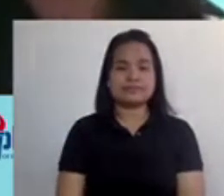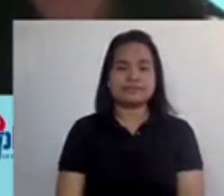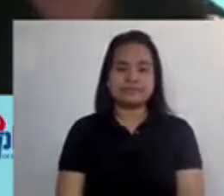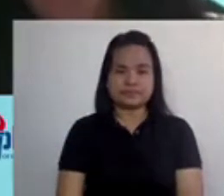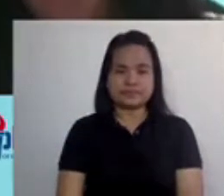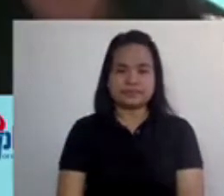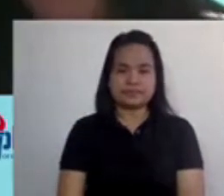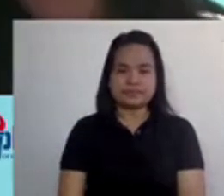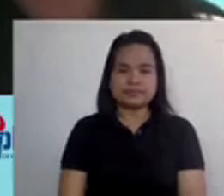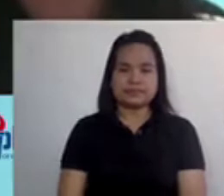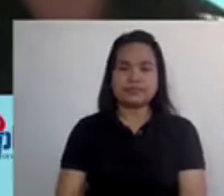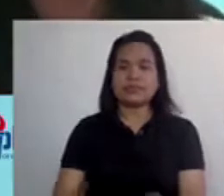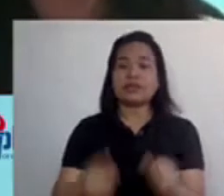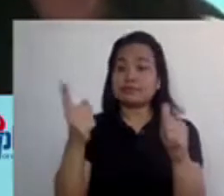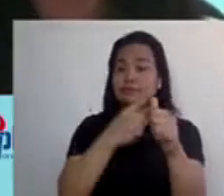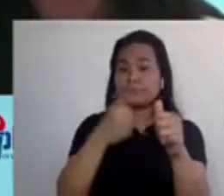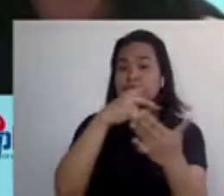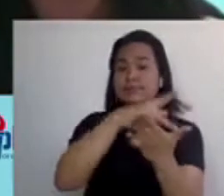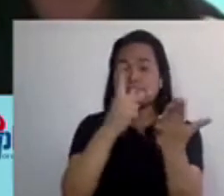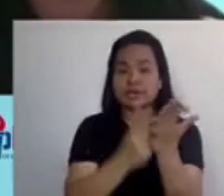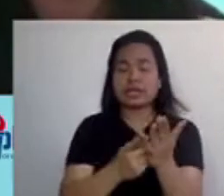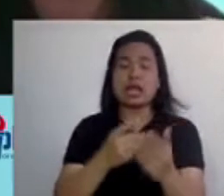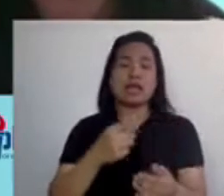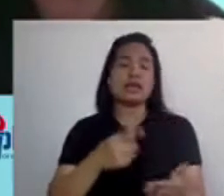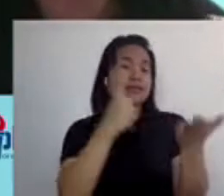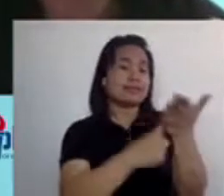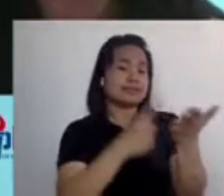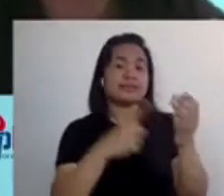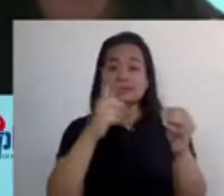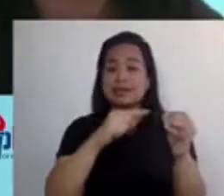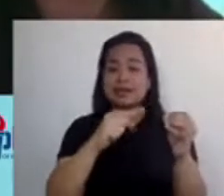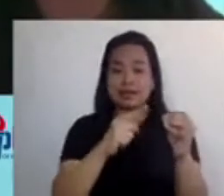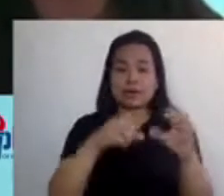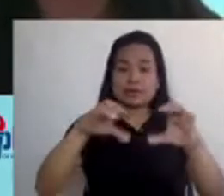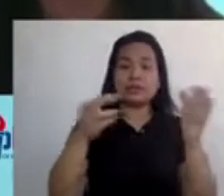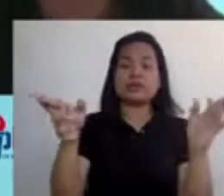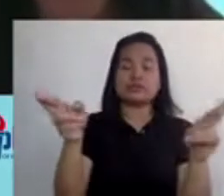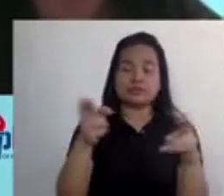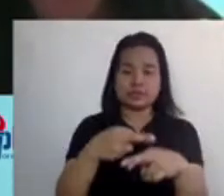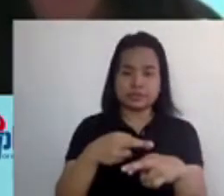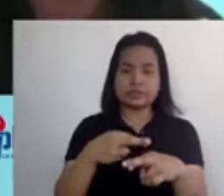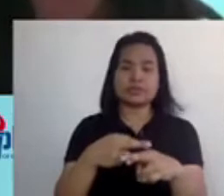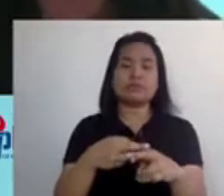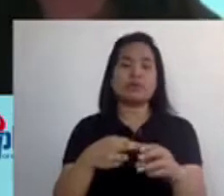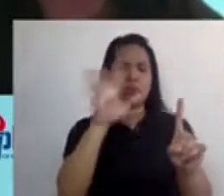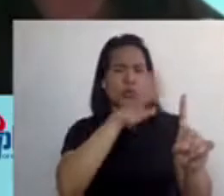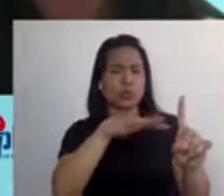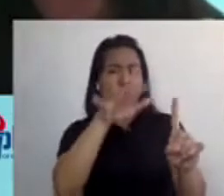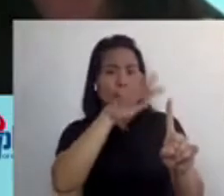first part, I will discuss or present to you the classroom observable indicators, those highlighted in blue on your